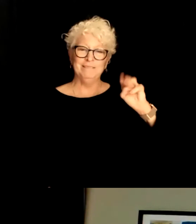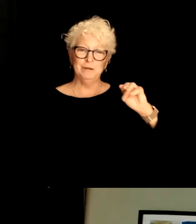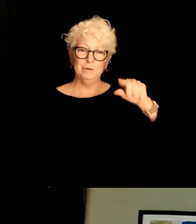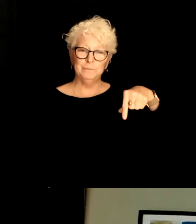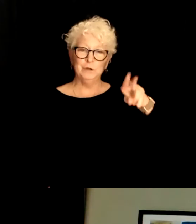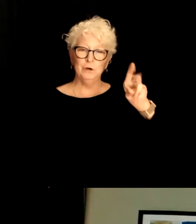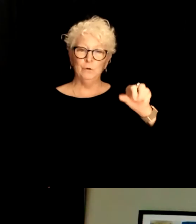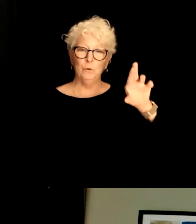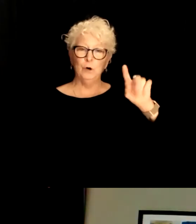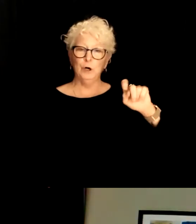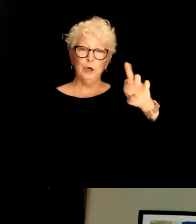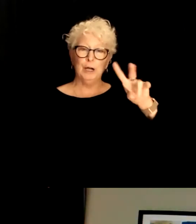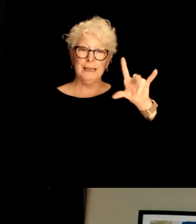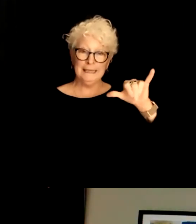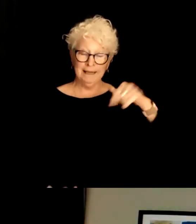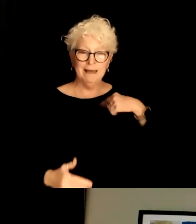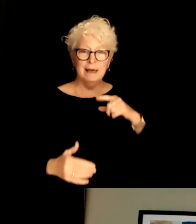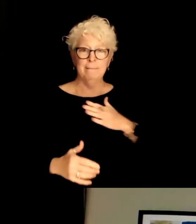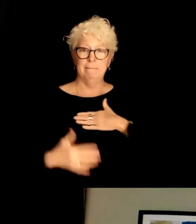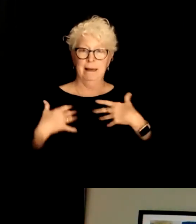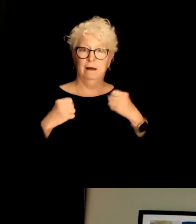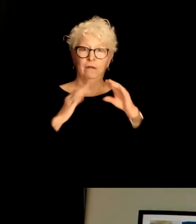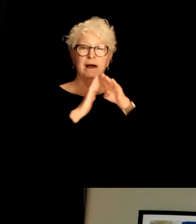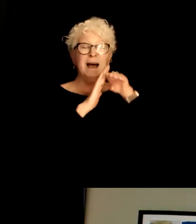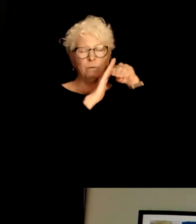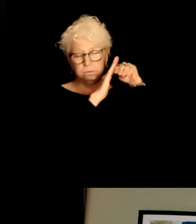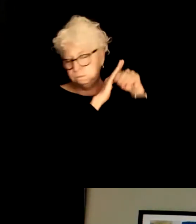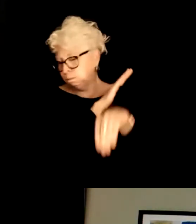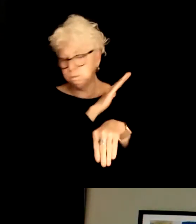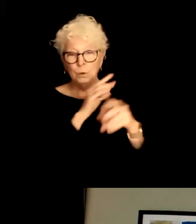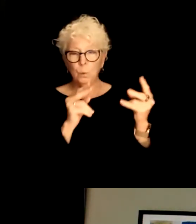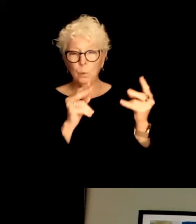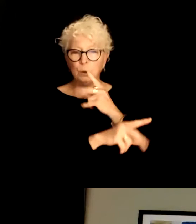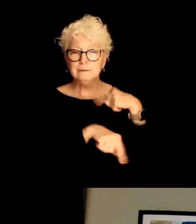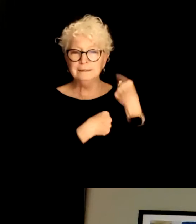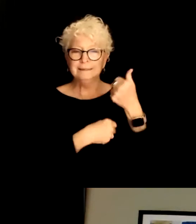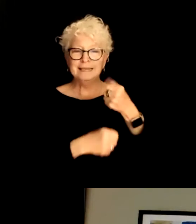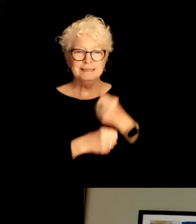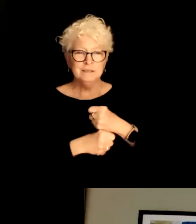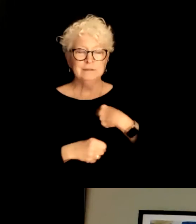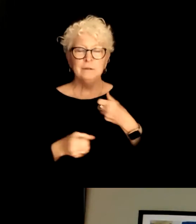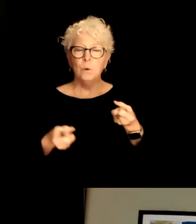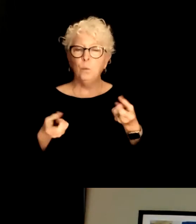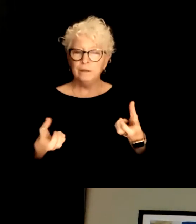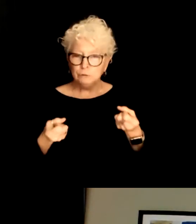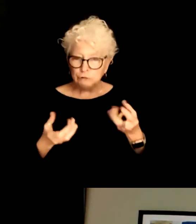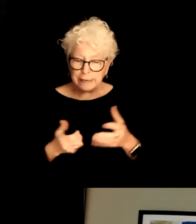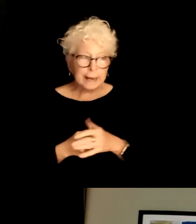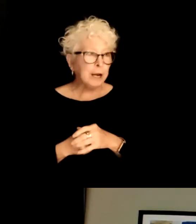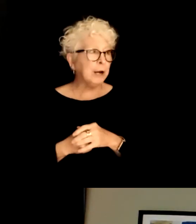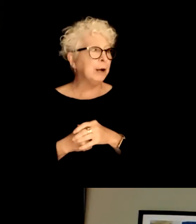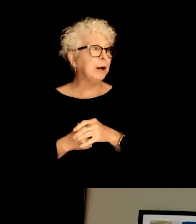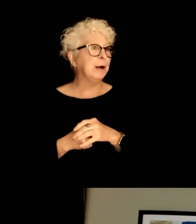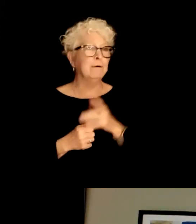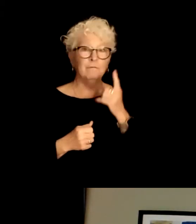lowest points of health that I've had in the previous decade. I was mostly using a wheelchair to get around. And most